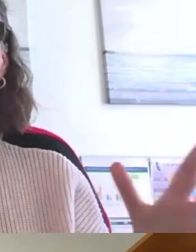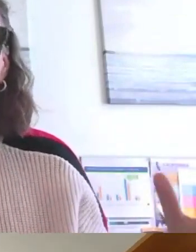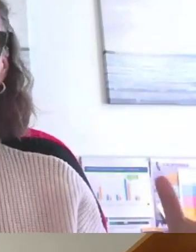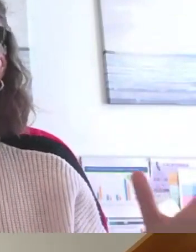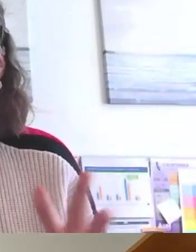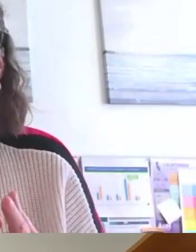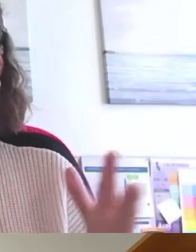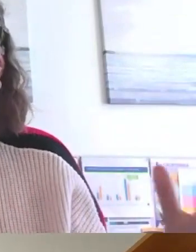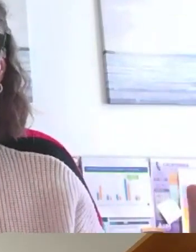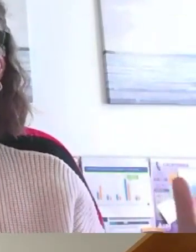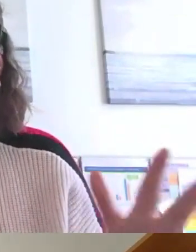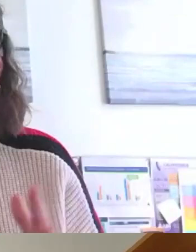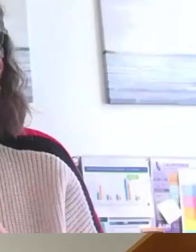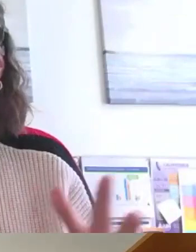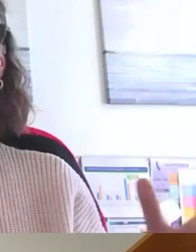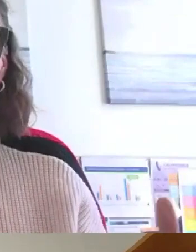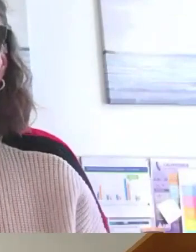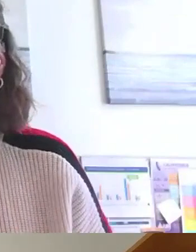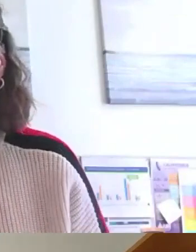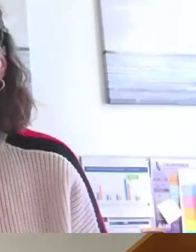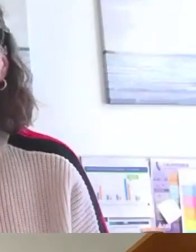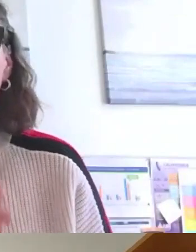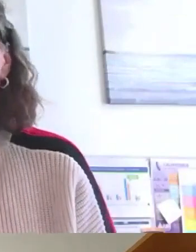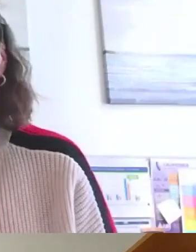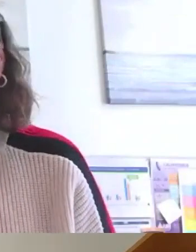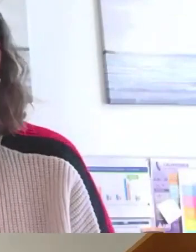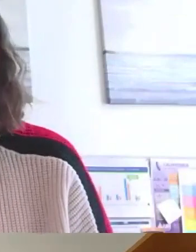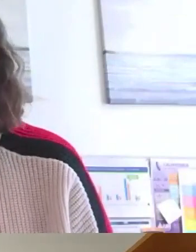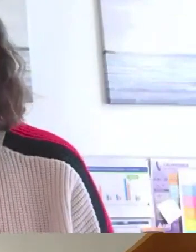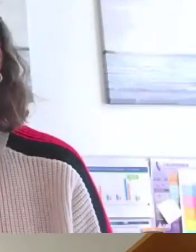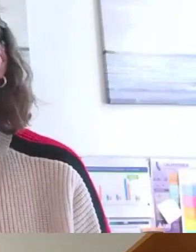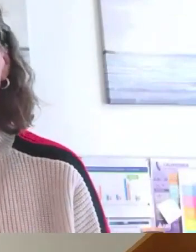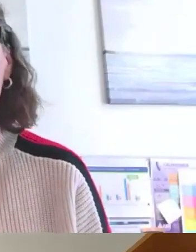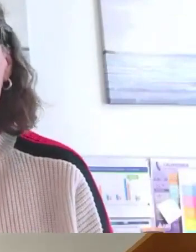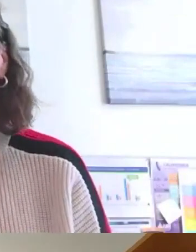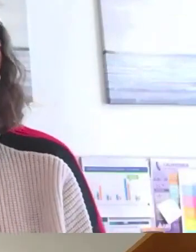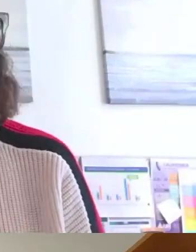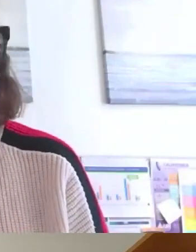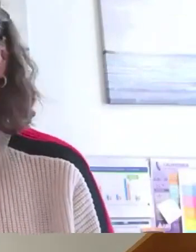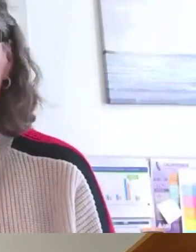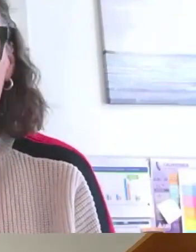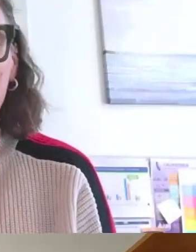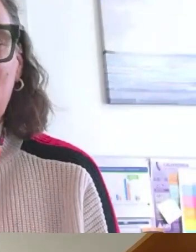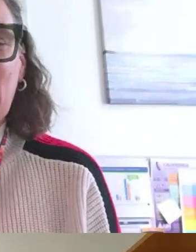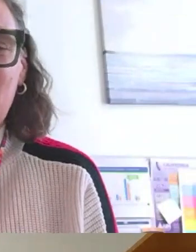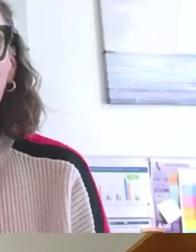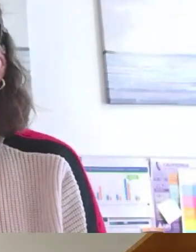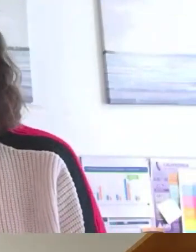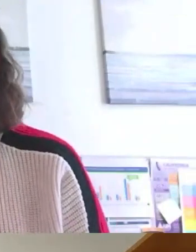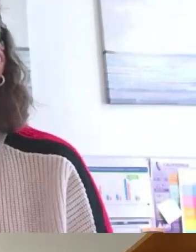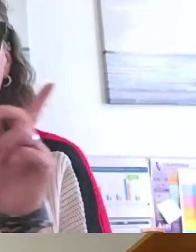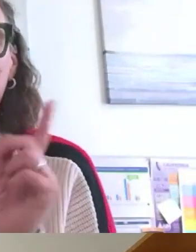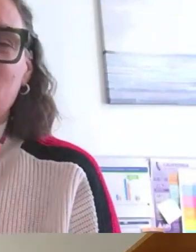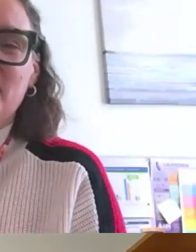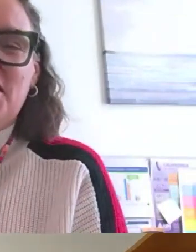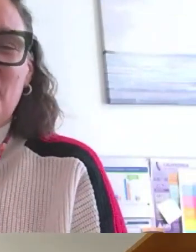for the diversity of that, the affordability of that, the location of that. Obviously, CDSS license it. But Claire,